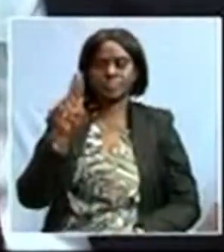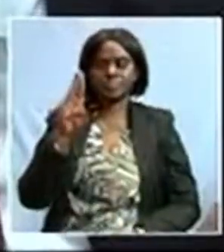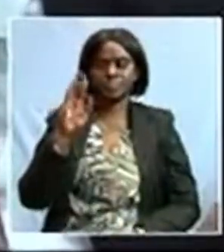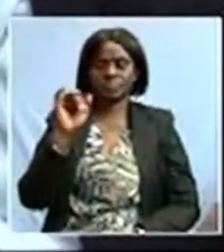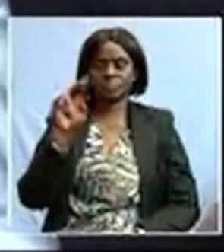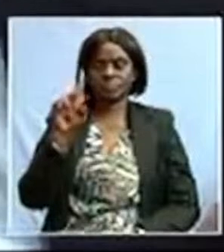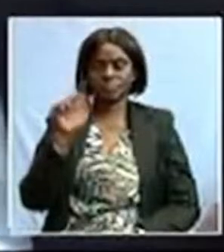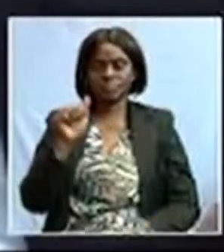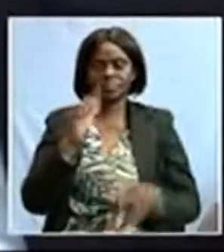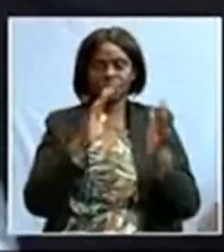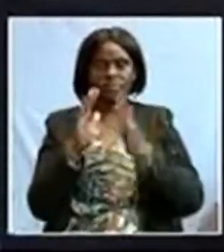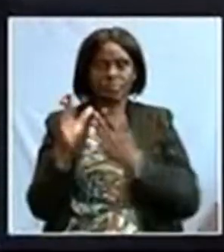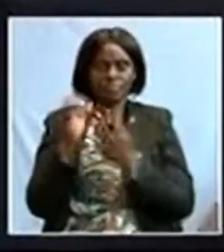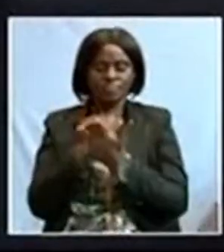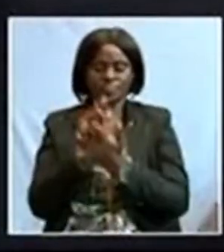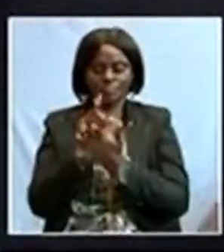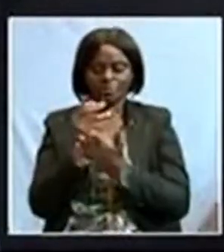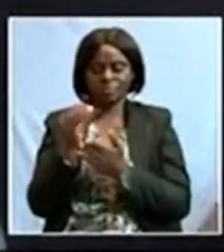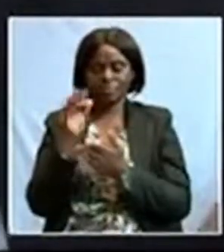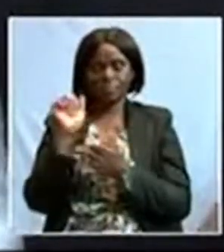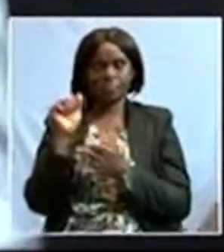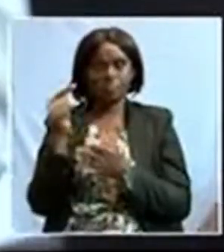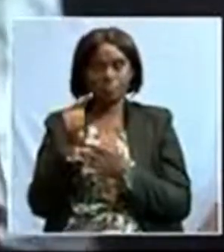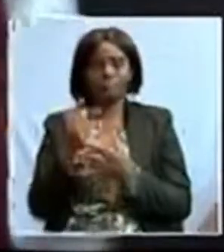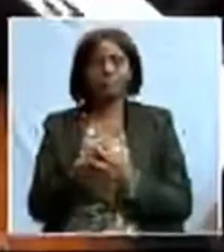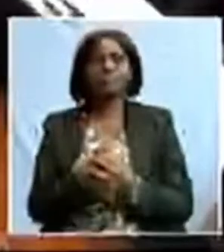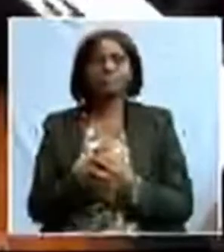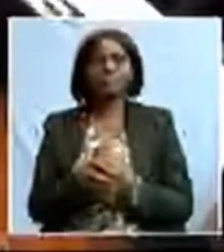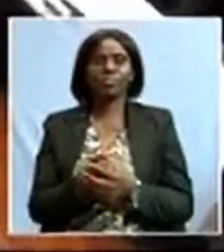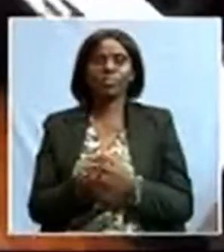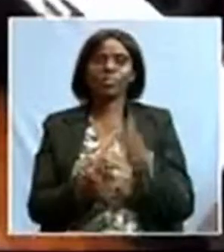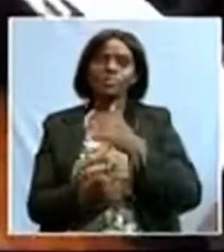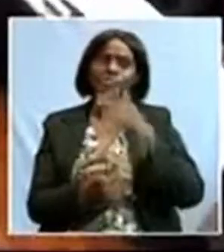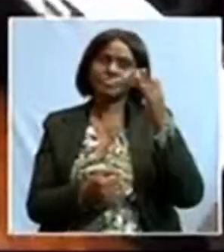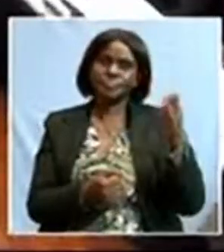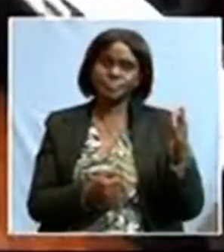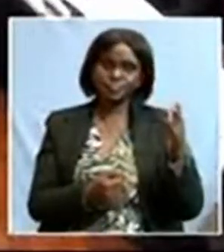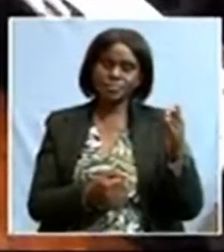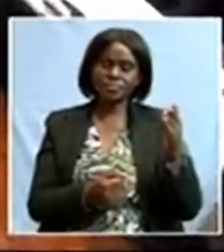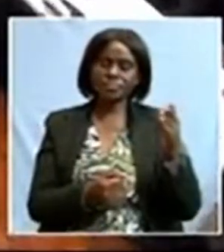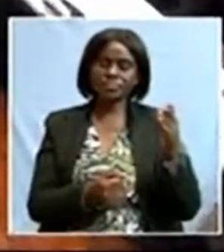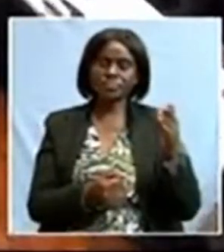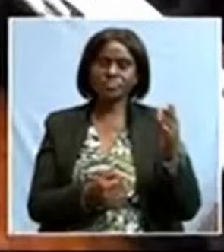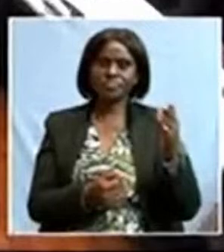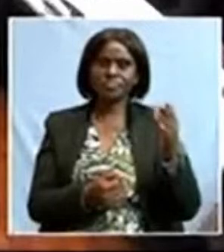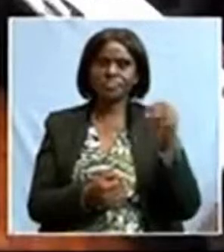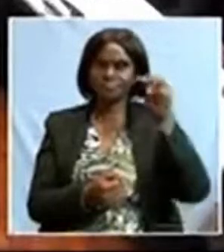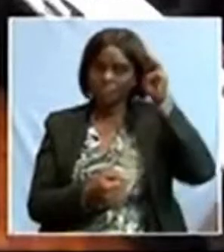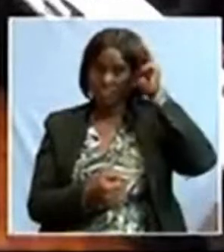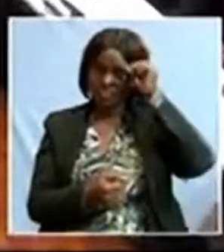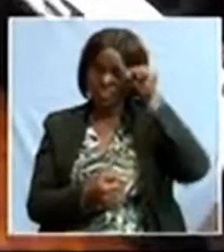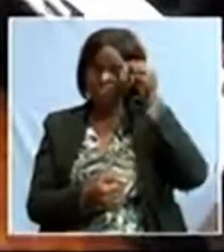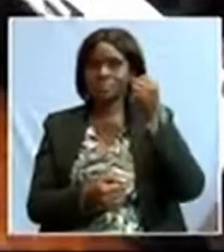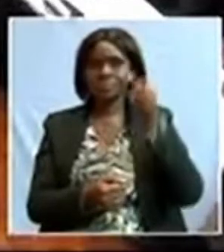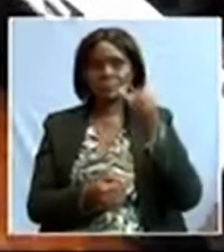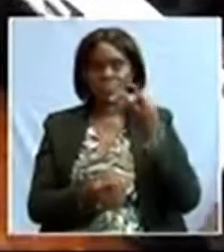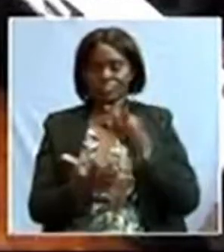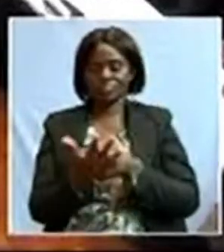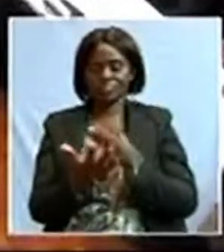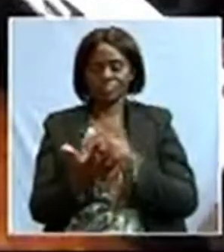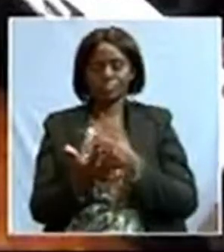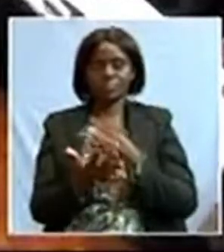Research Department in the Office of the Auditor General. Thank you. Thank you so much. Our permanent witness from Ministry of Finance.